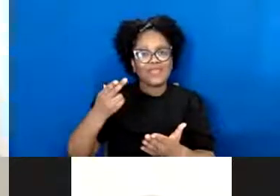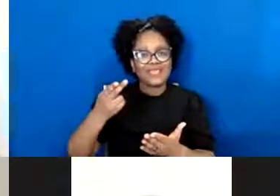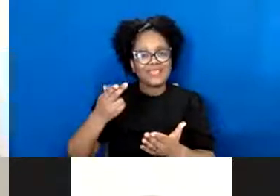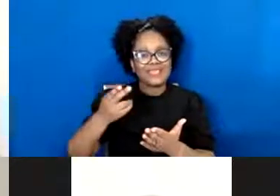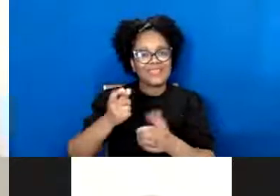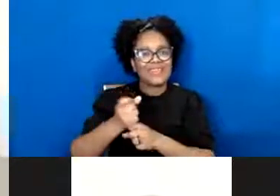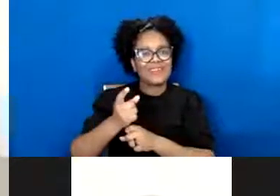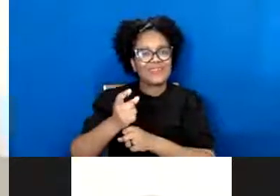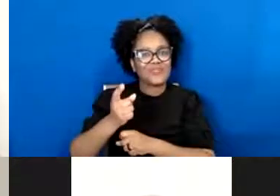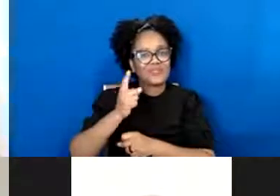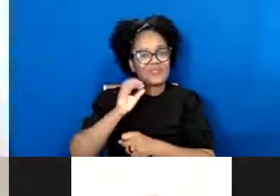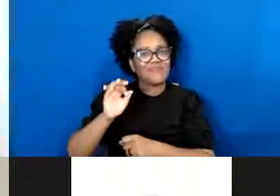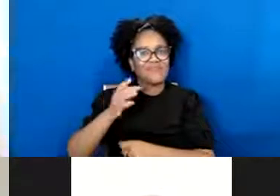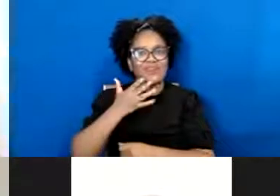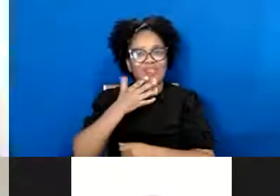it,